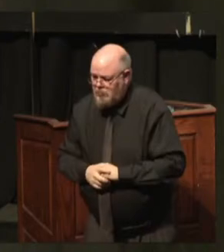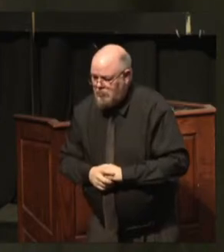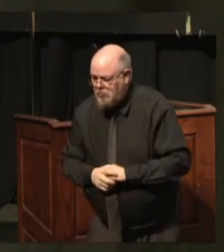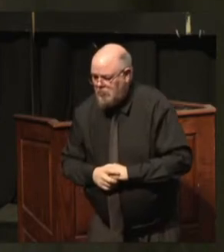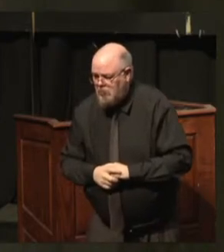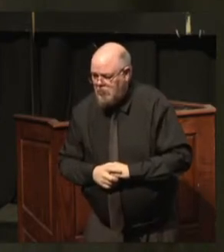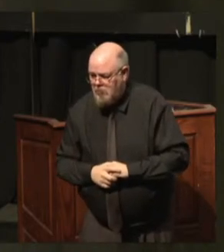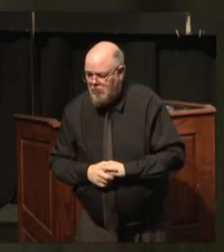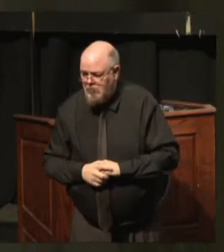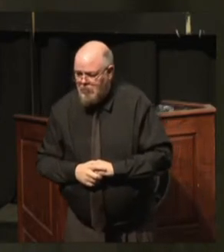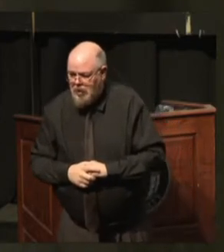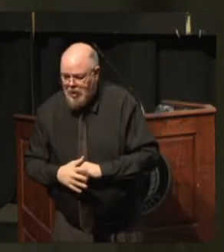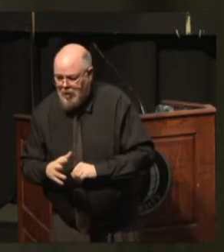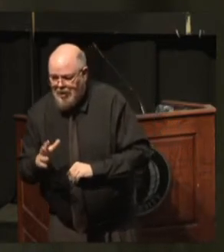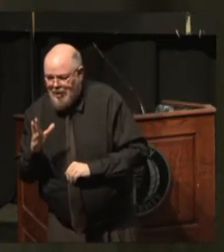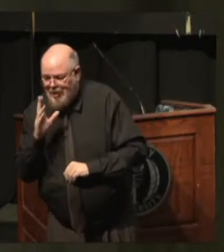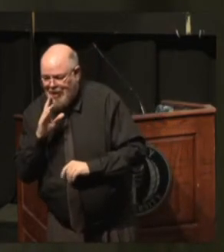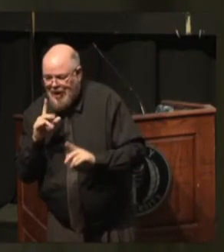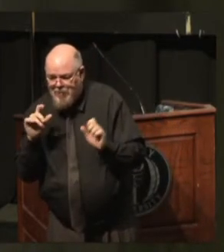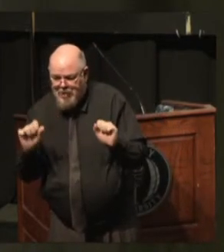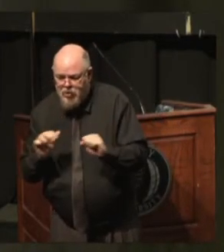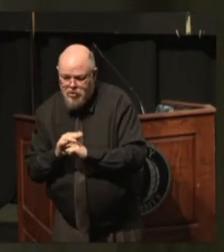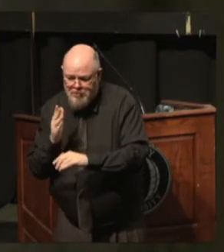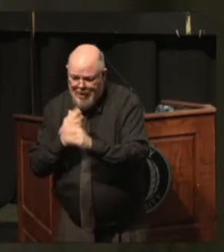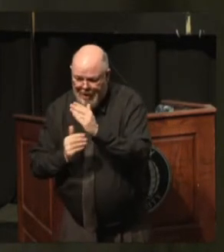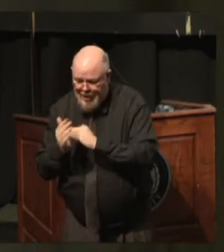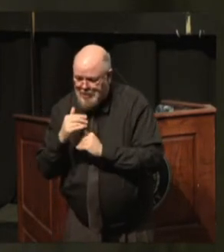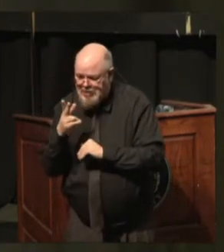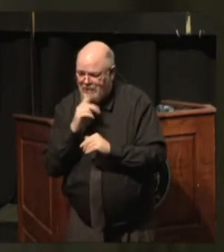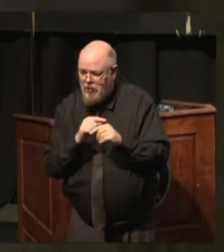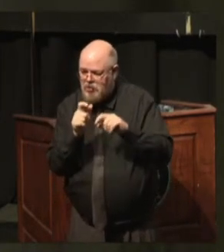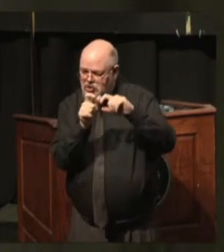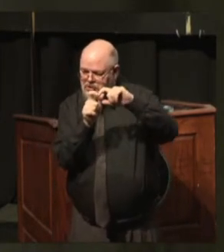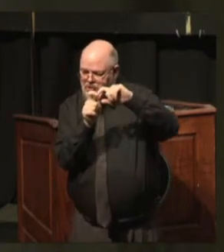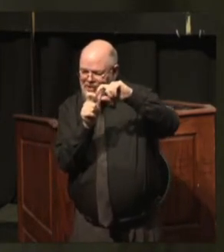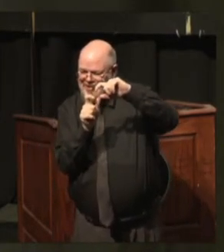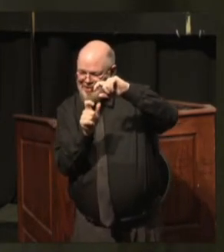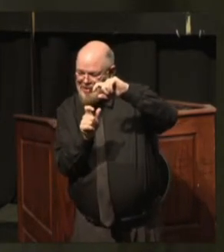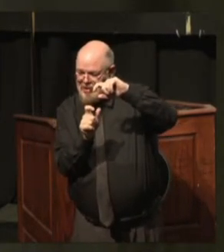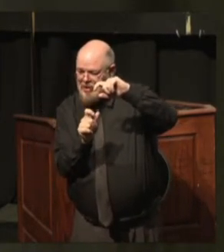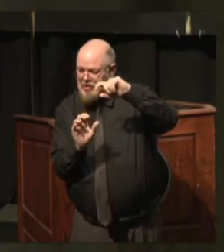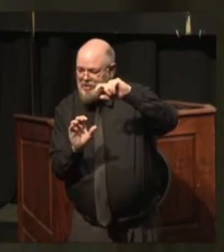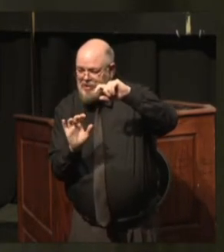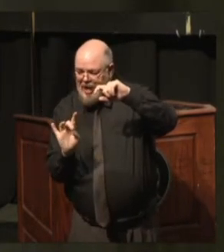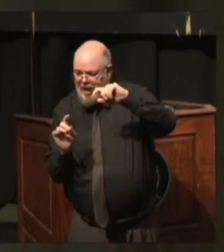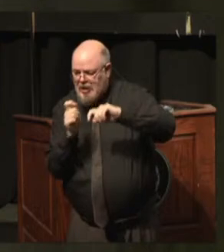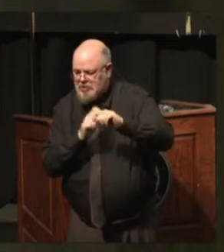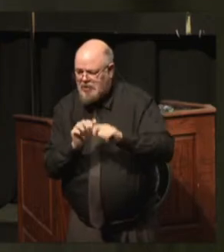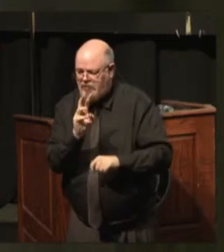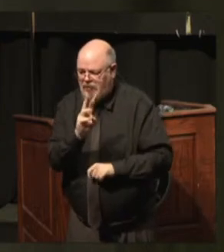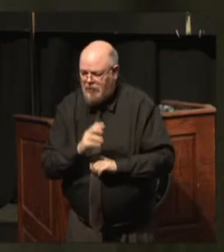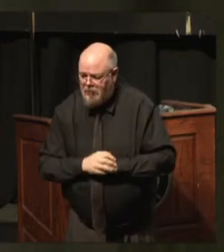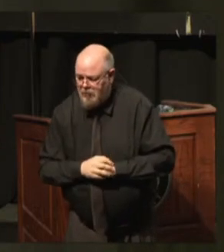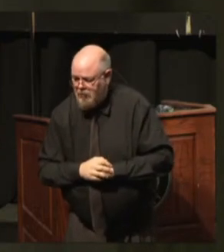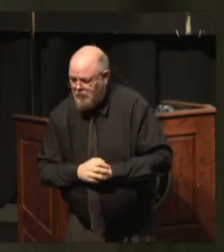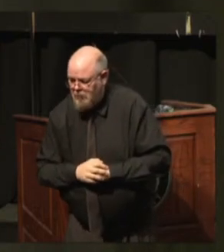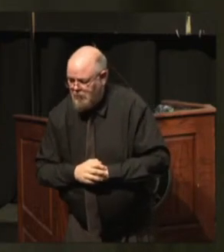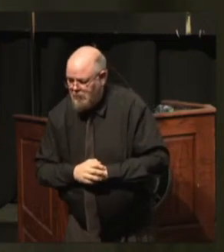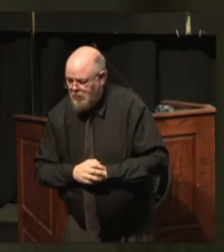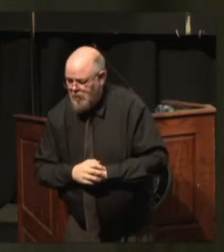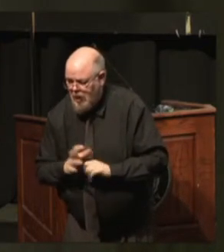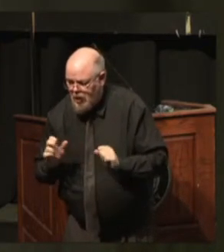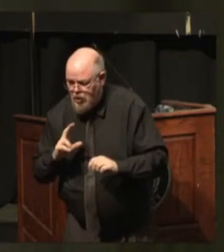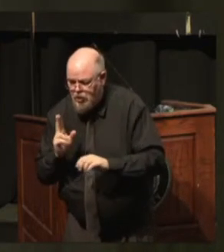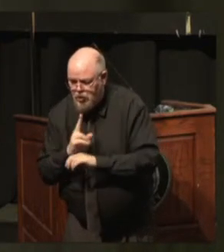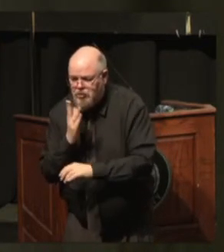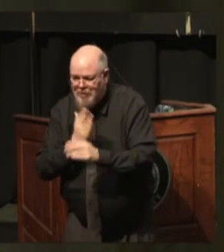of them tingle. I'd be able to use my hands like most of you in here can use your hands. That can drive you